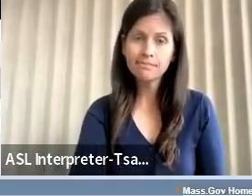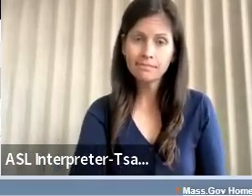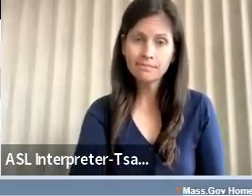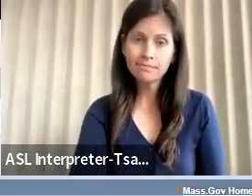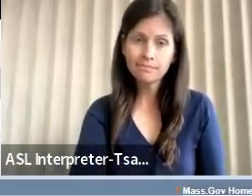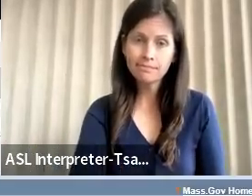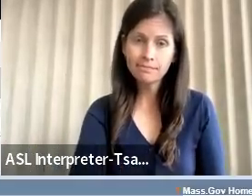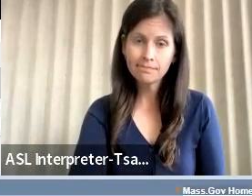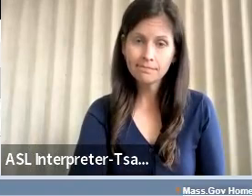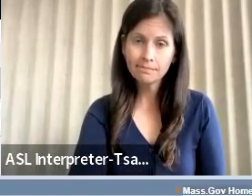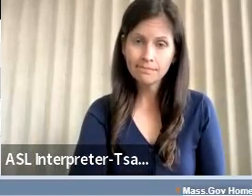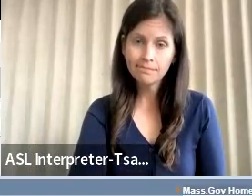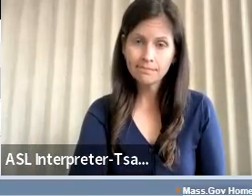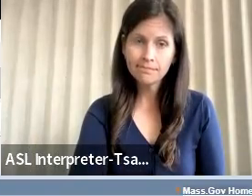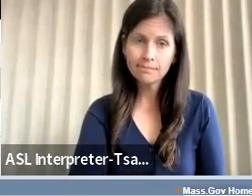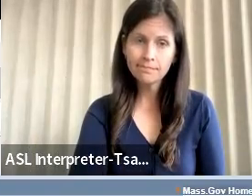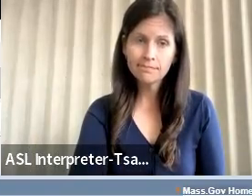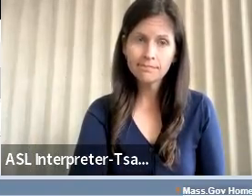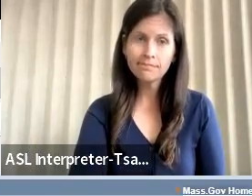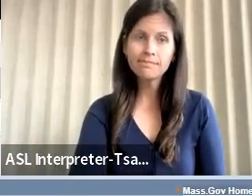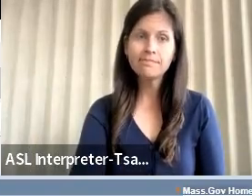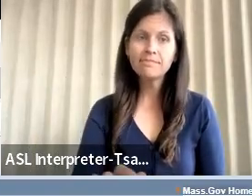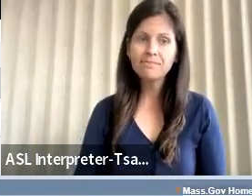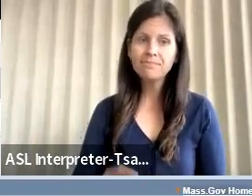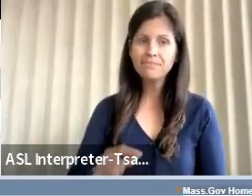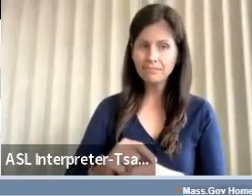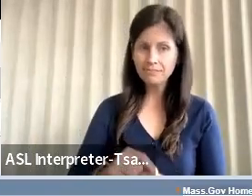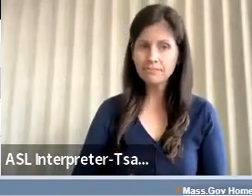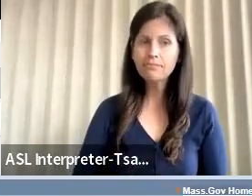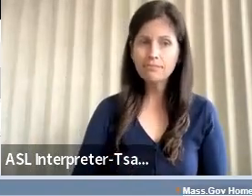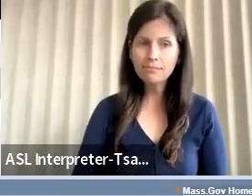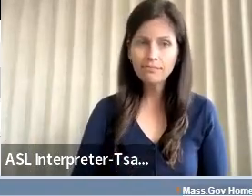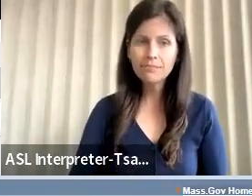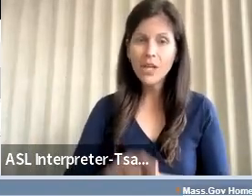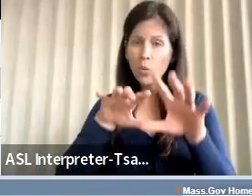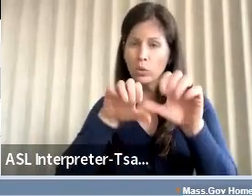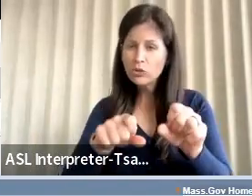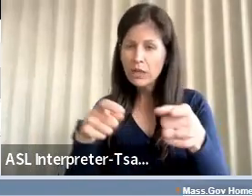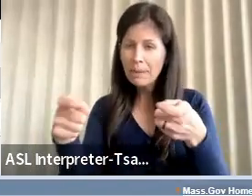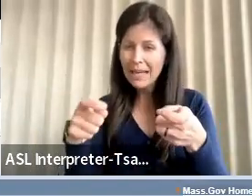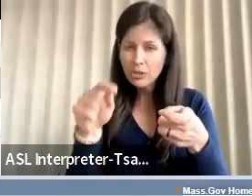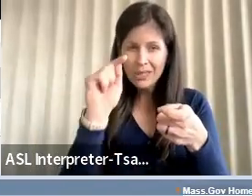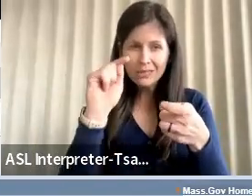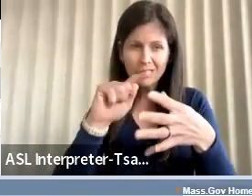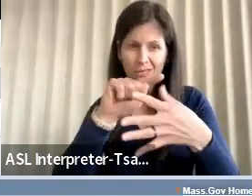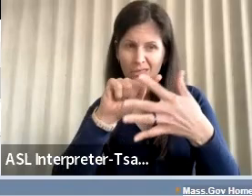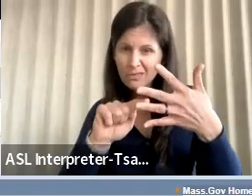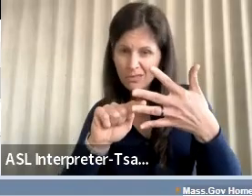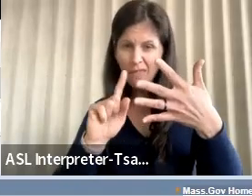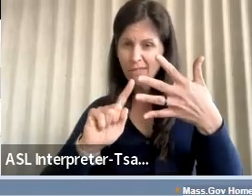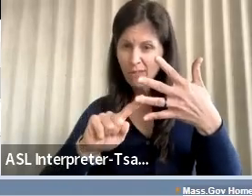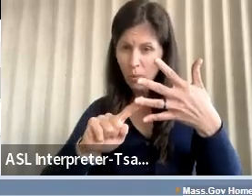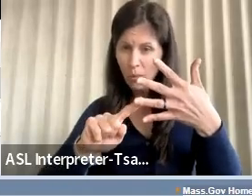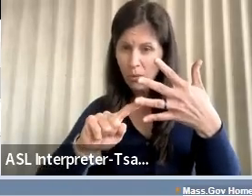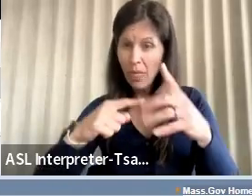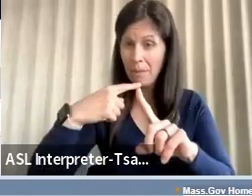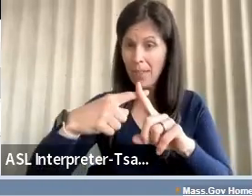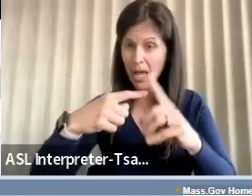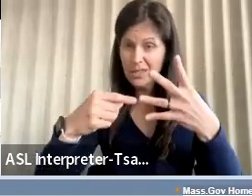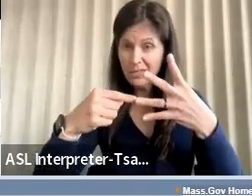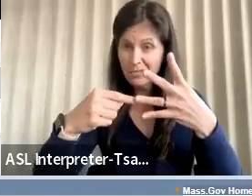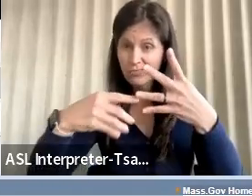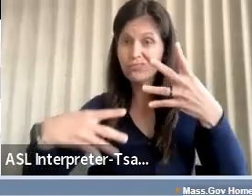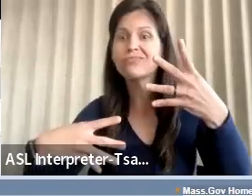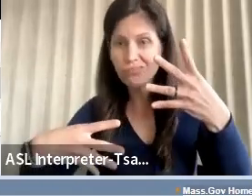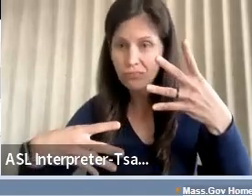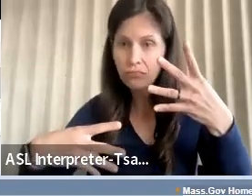and then click on the plus sign next to the restraint management to expand the selection and